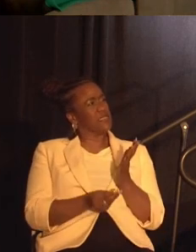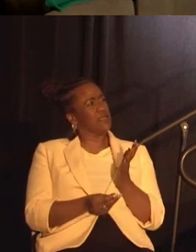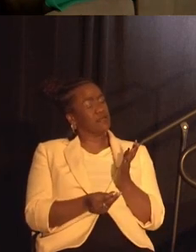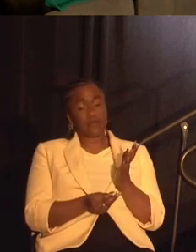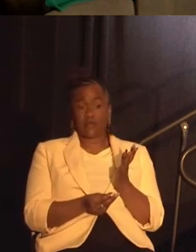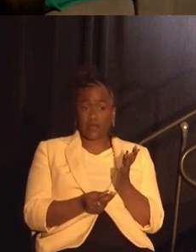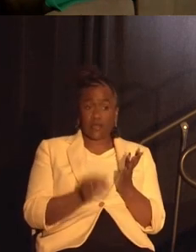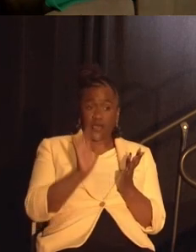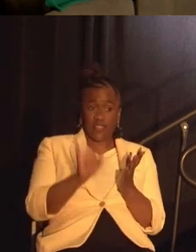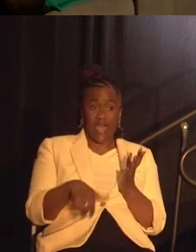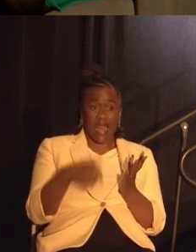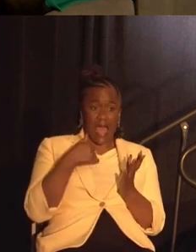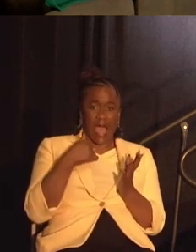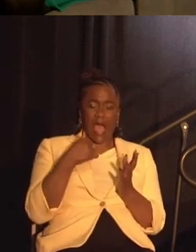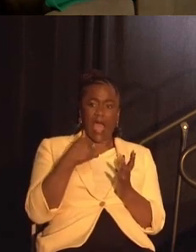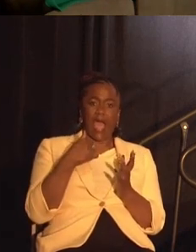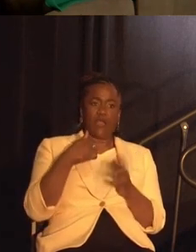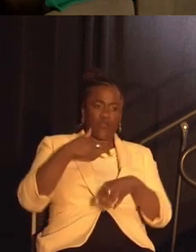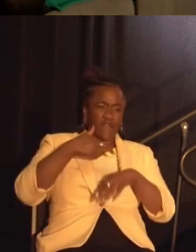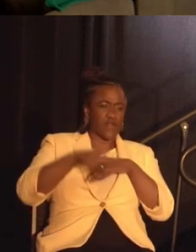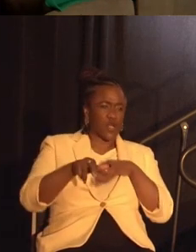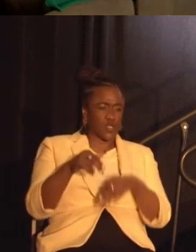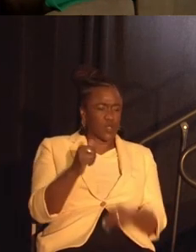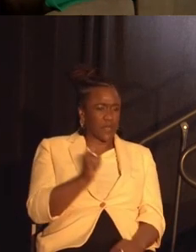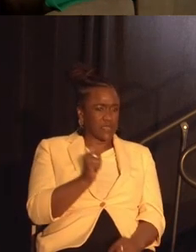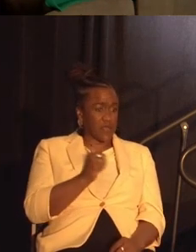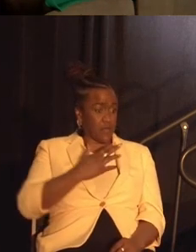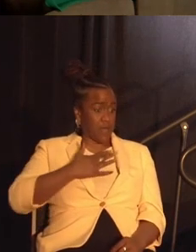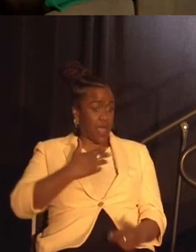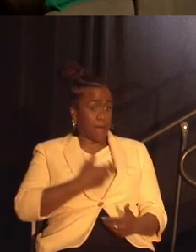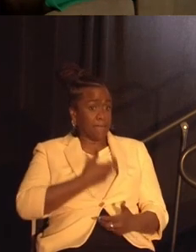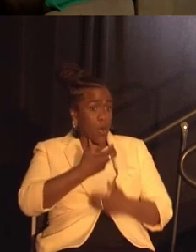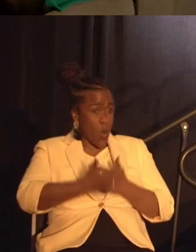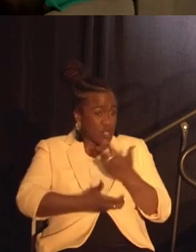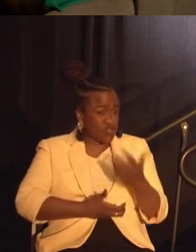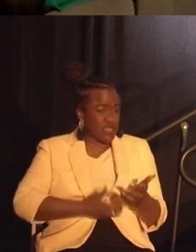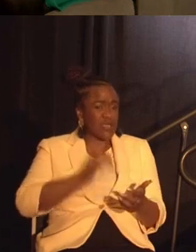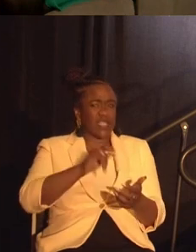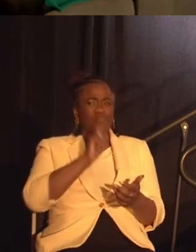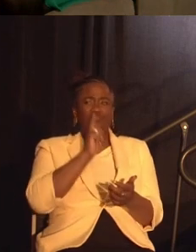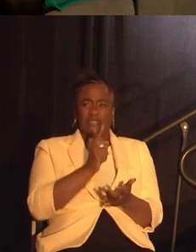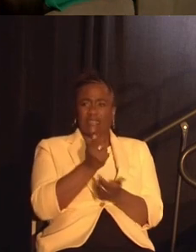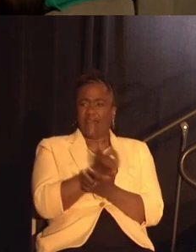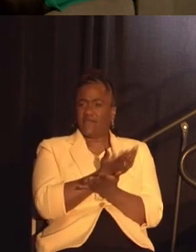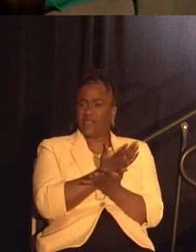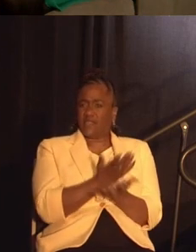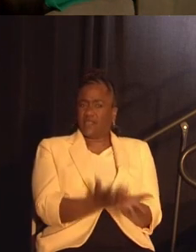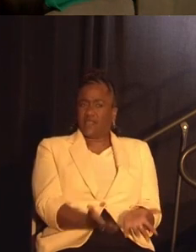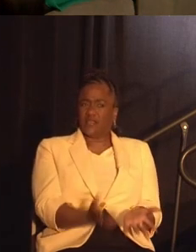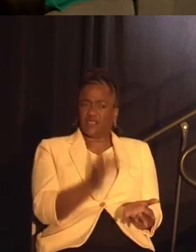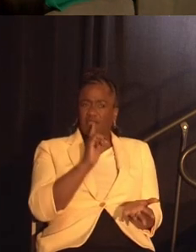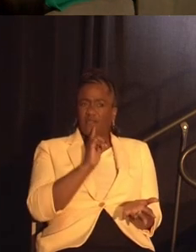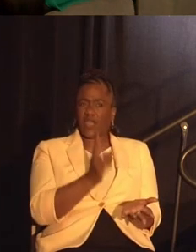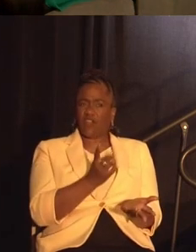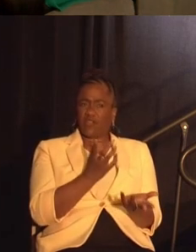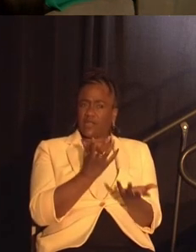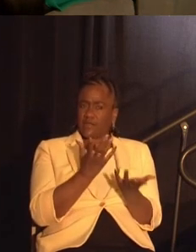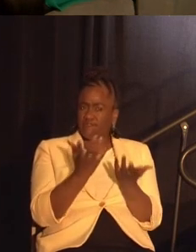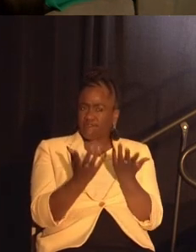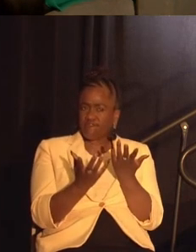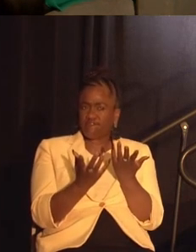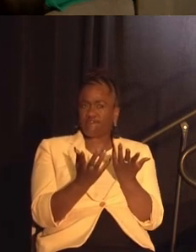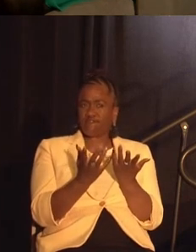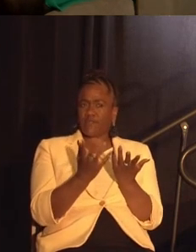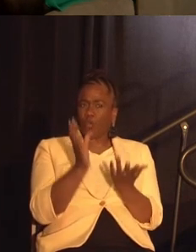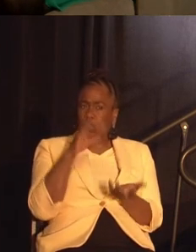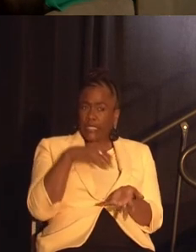that, I like to record myself. I think maybe my poetry background is like everything is very like